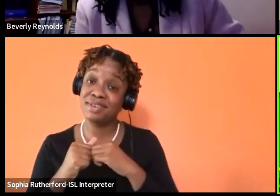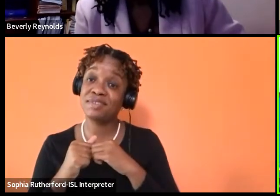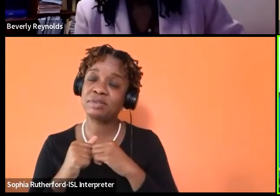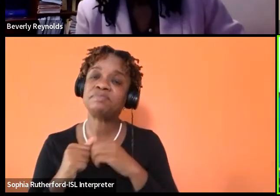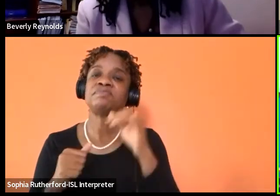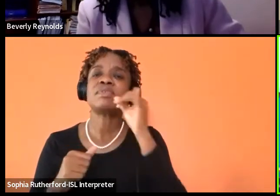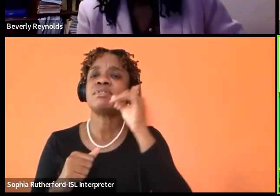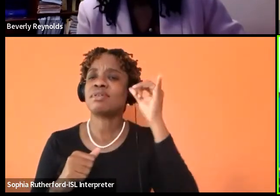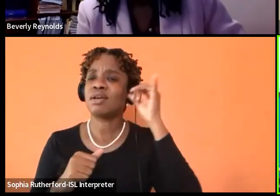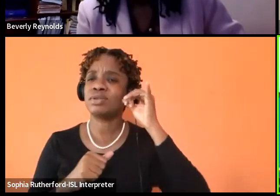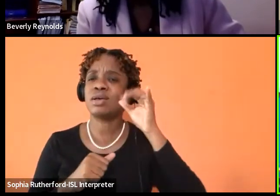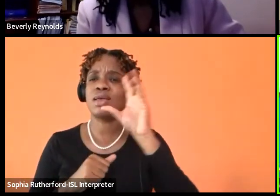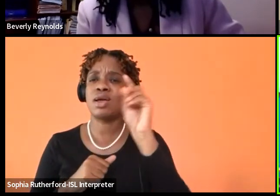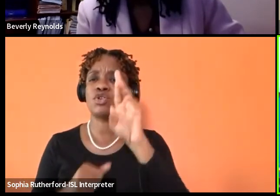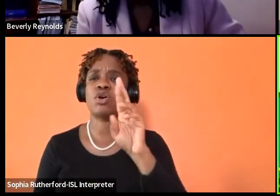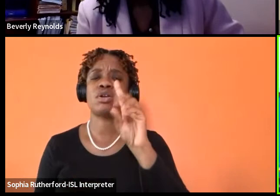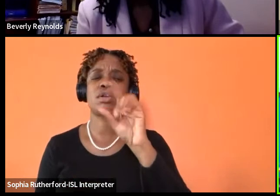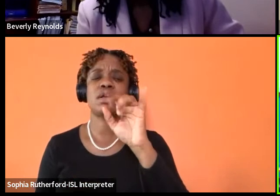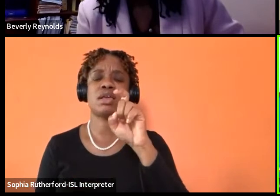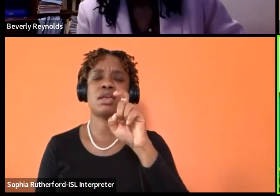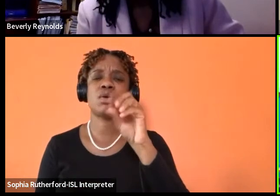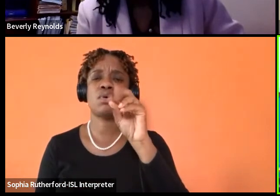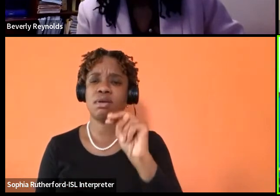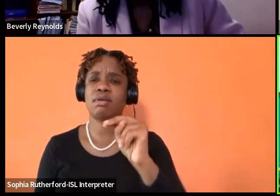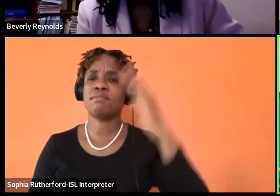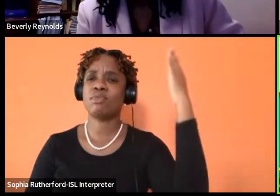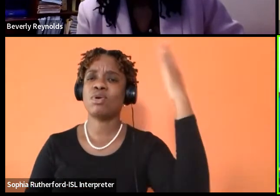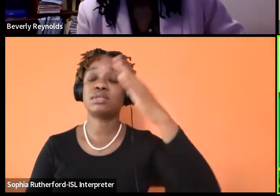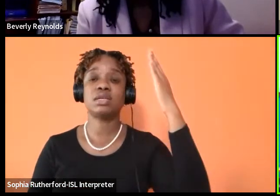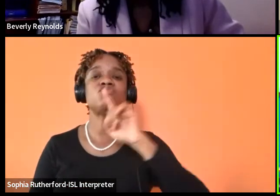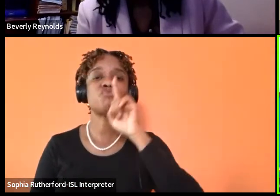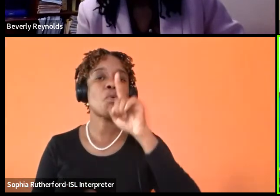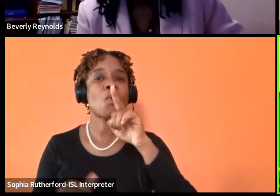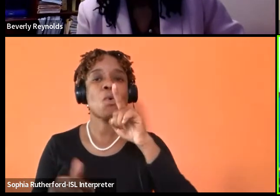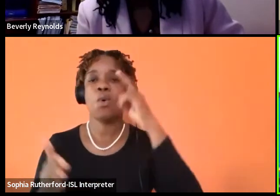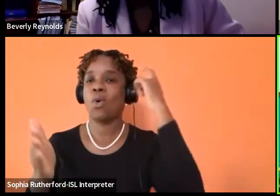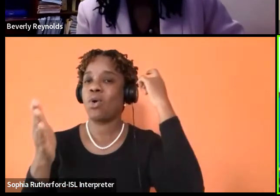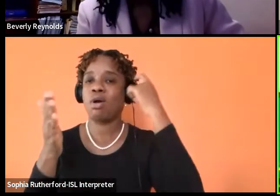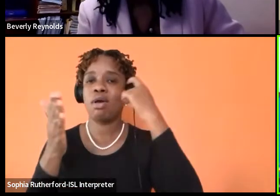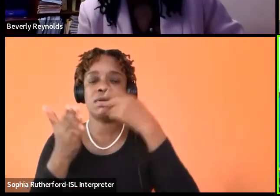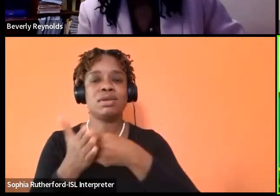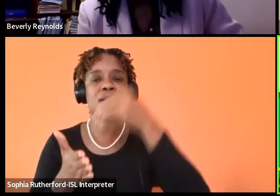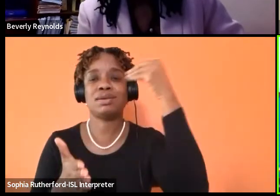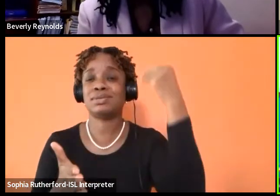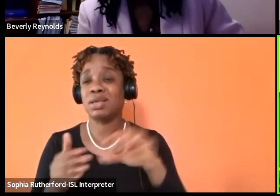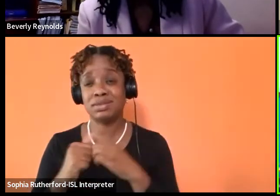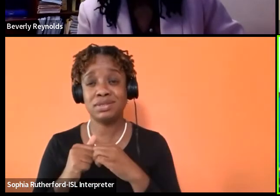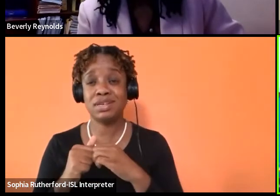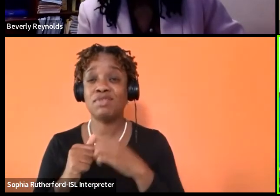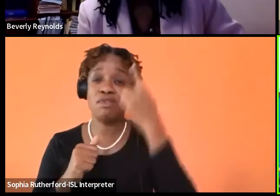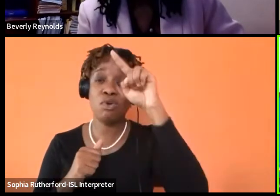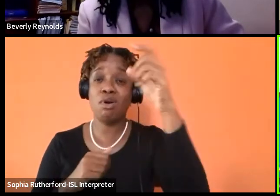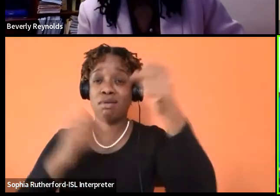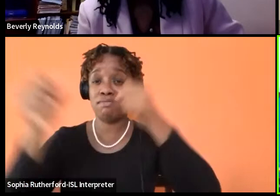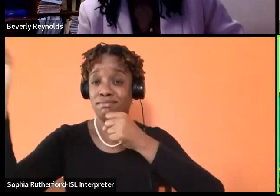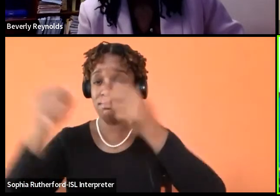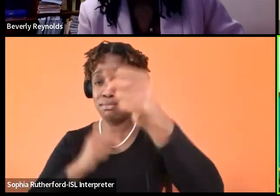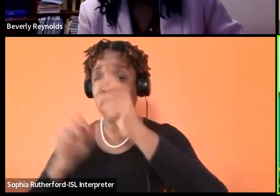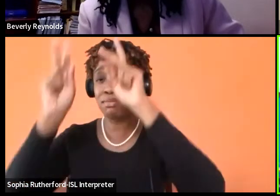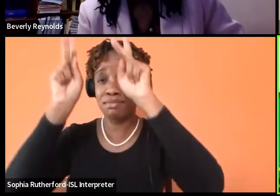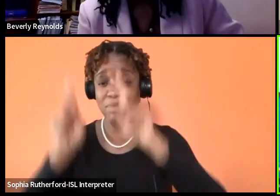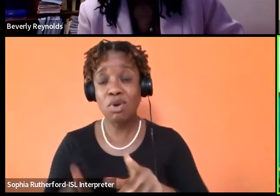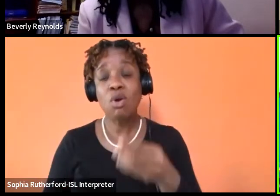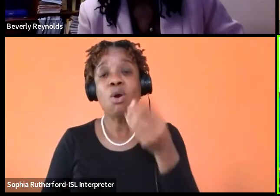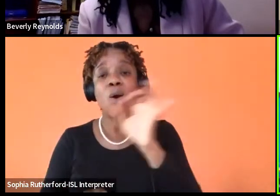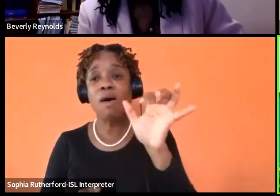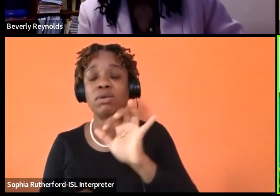in his presentation. It's costly in terms of personnel and also resources. And even Mona Rehab,